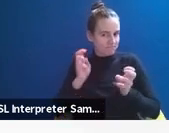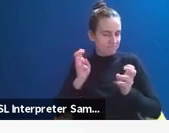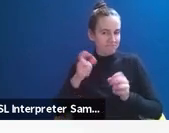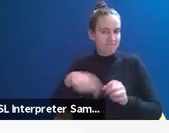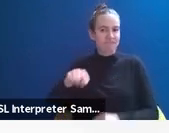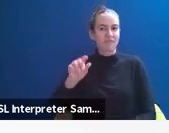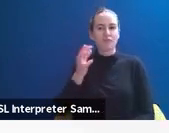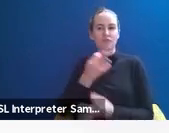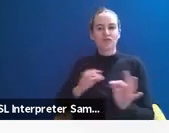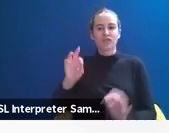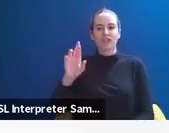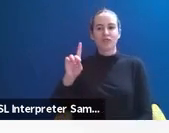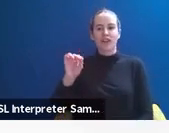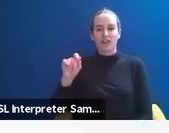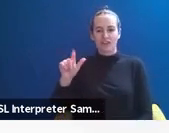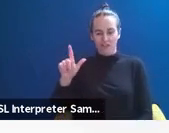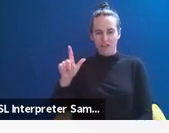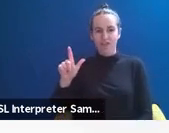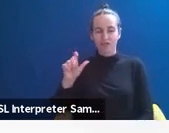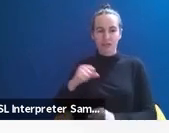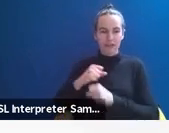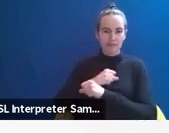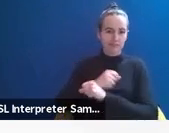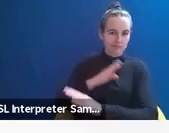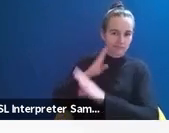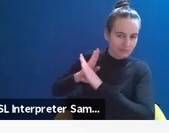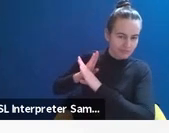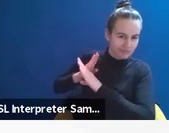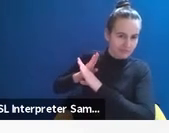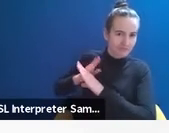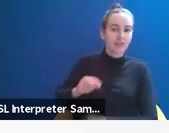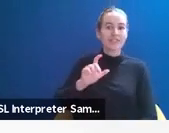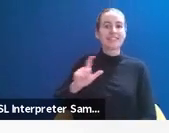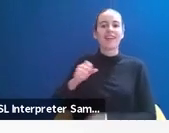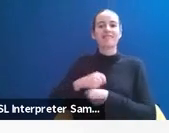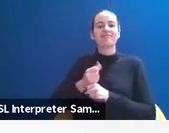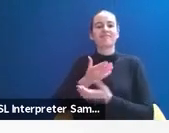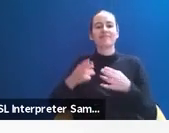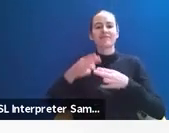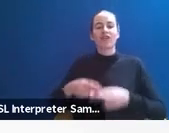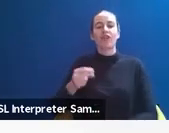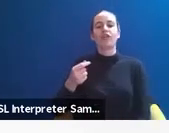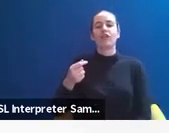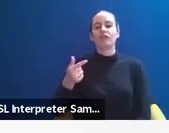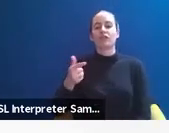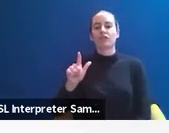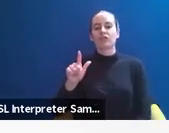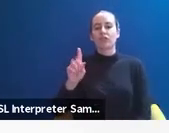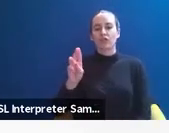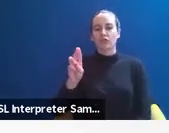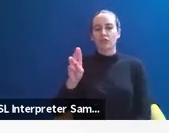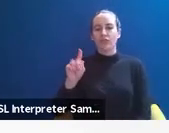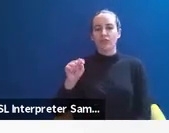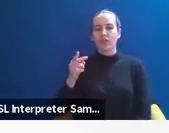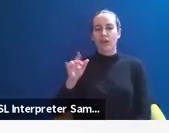one, there are endogenous antioxidants. Antioxidants our cells make, such as glutathione. As we just heard in a previous slide,